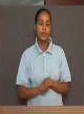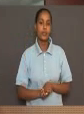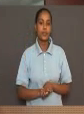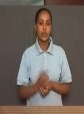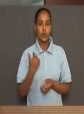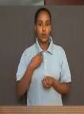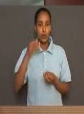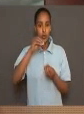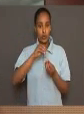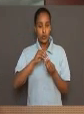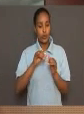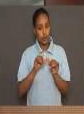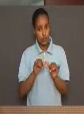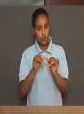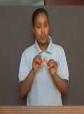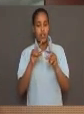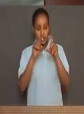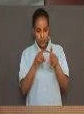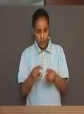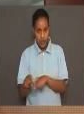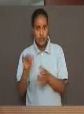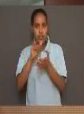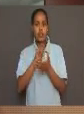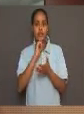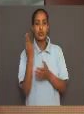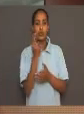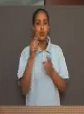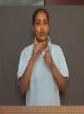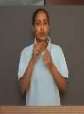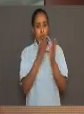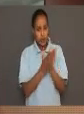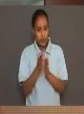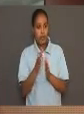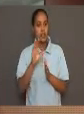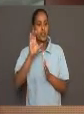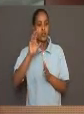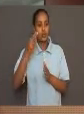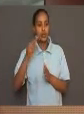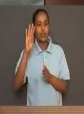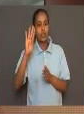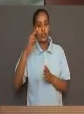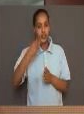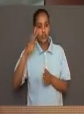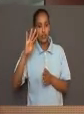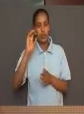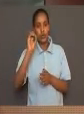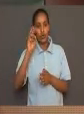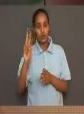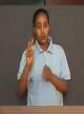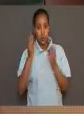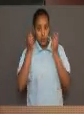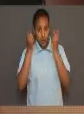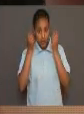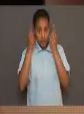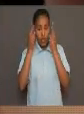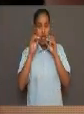We will also go through an experiment that is used to prepare acetic acid so you can understand